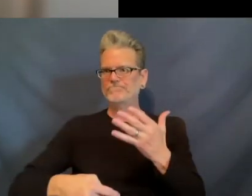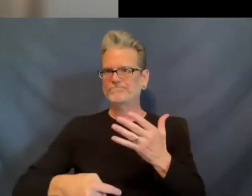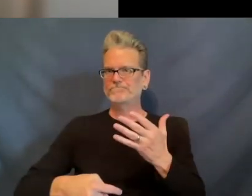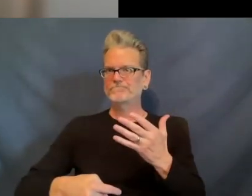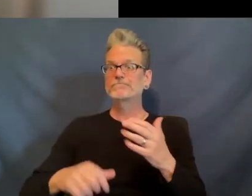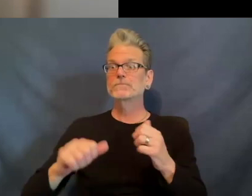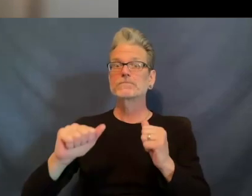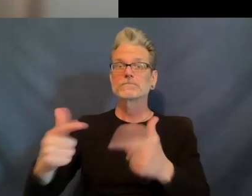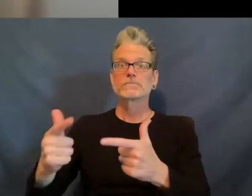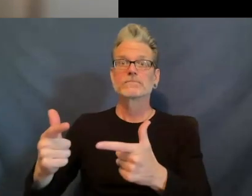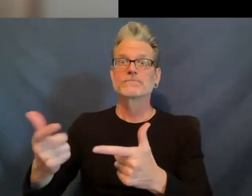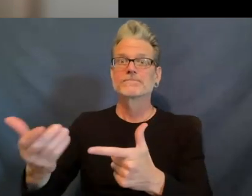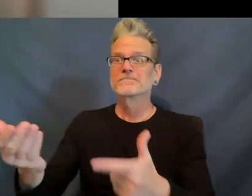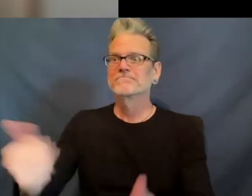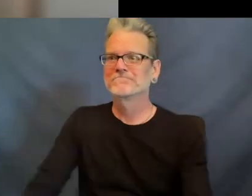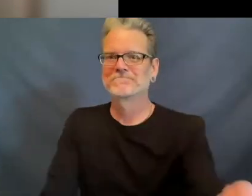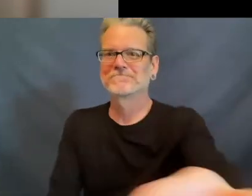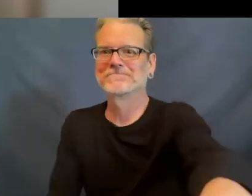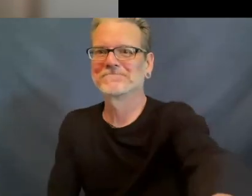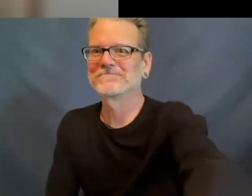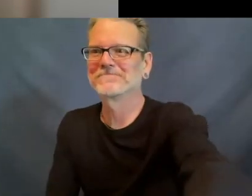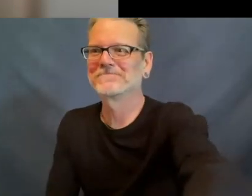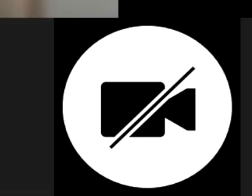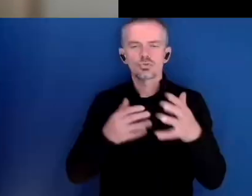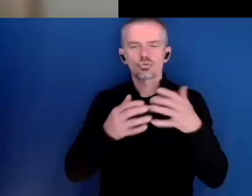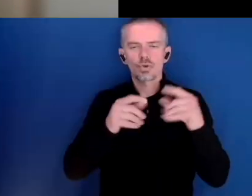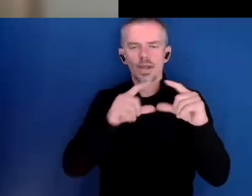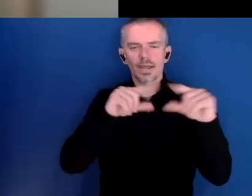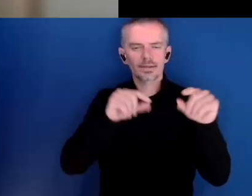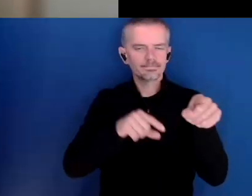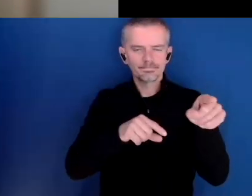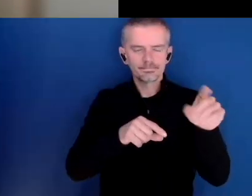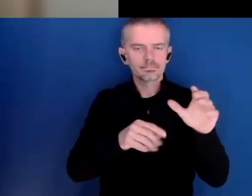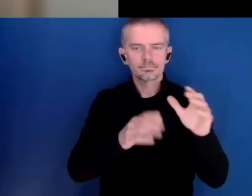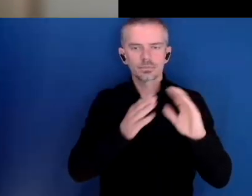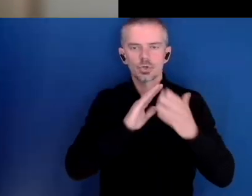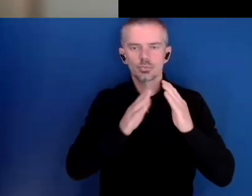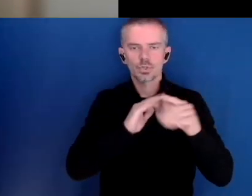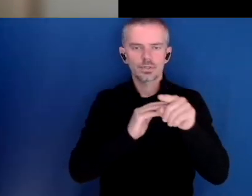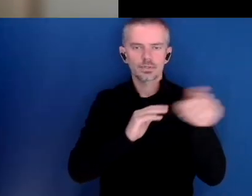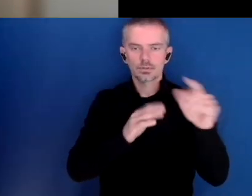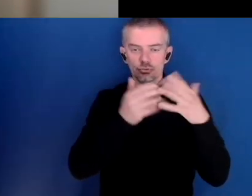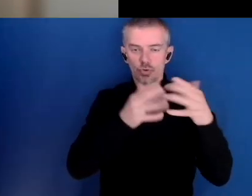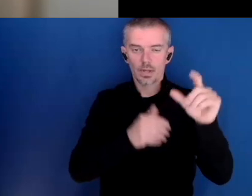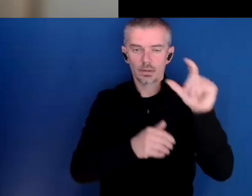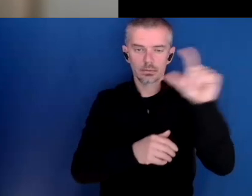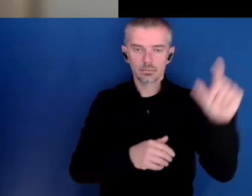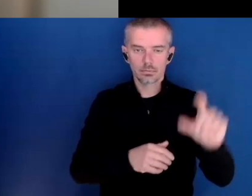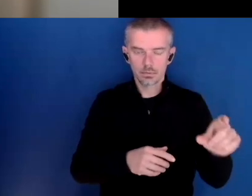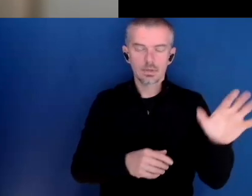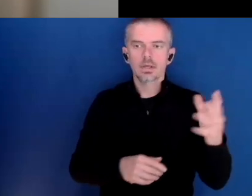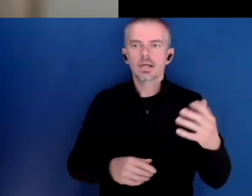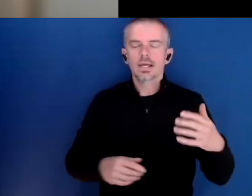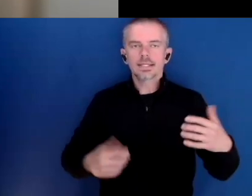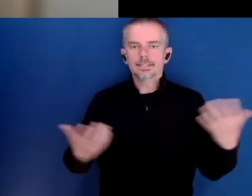To the grayed out, sorry, Emery, I was remembering the last part, the grayed out communities. I have not been